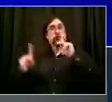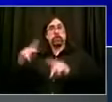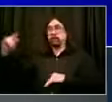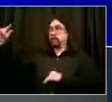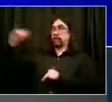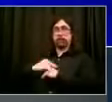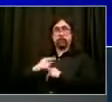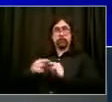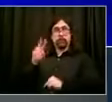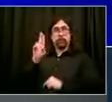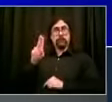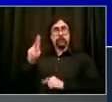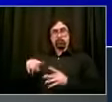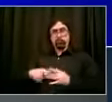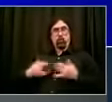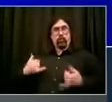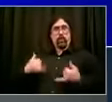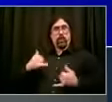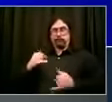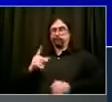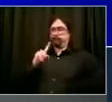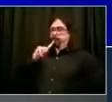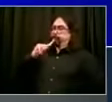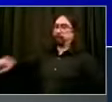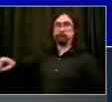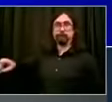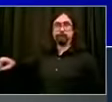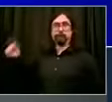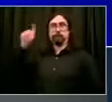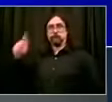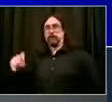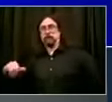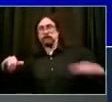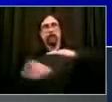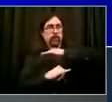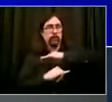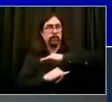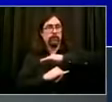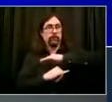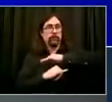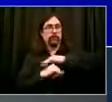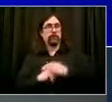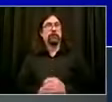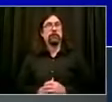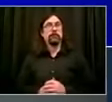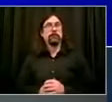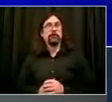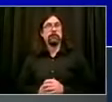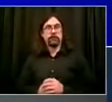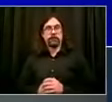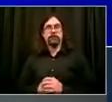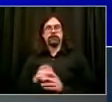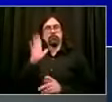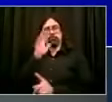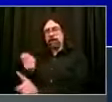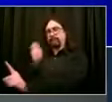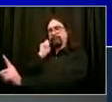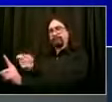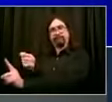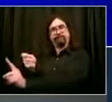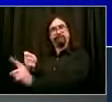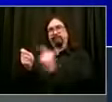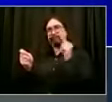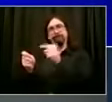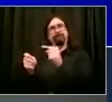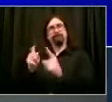must quarantine. And that will be given to all travelers beyond just those, I want to be clear, beyond anyone coming in just